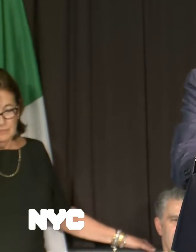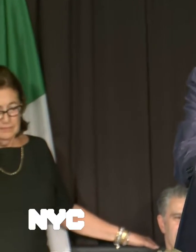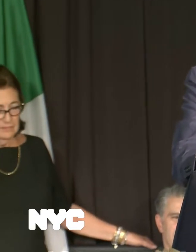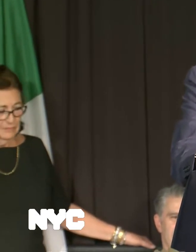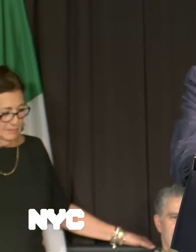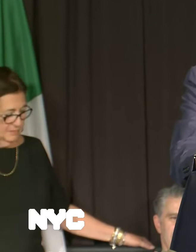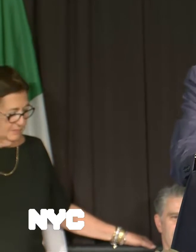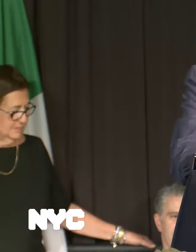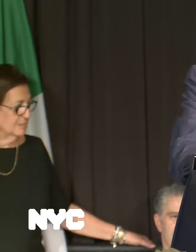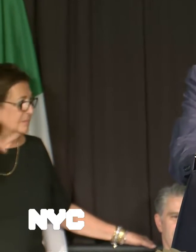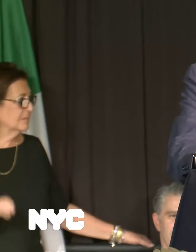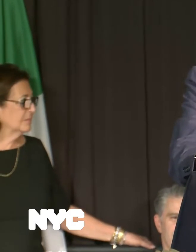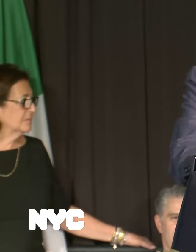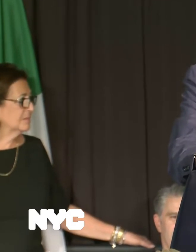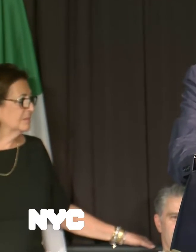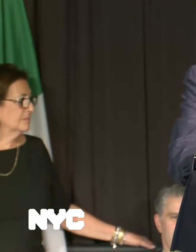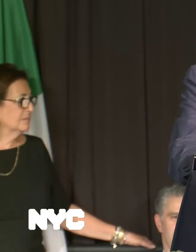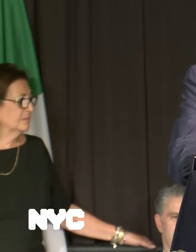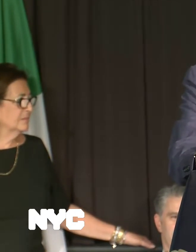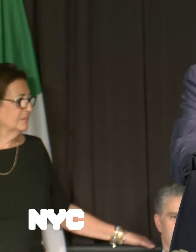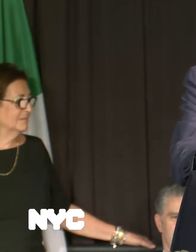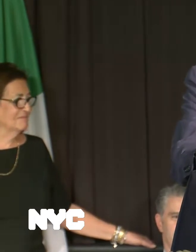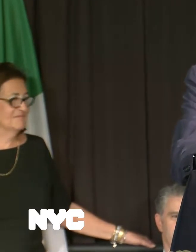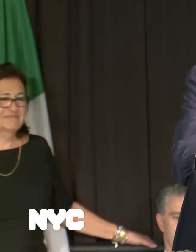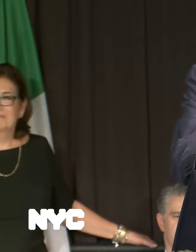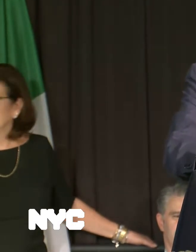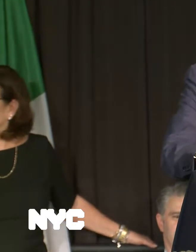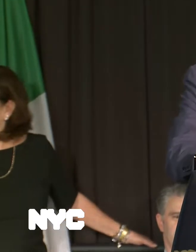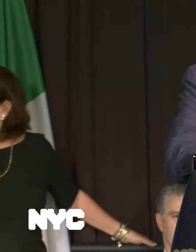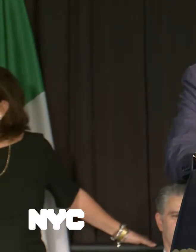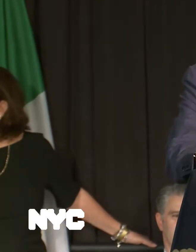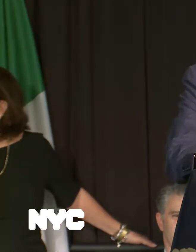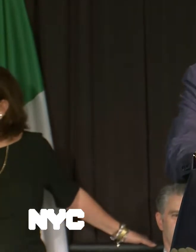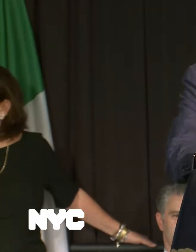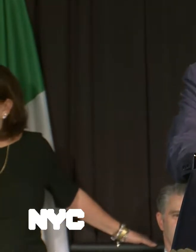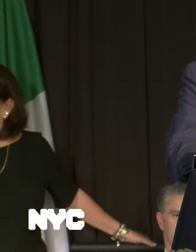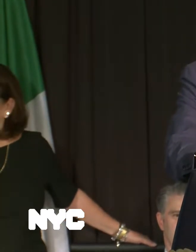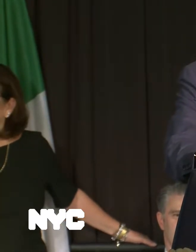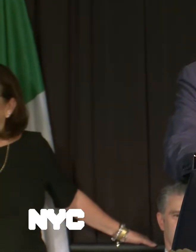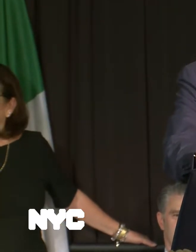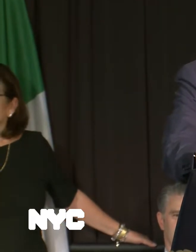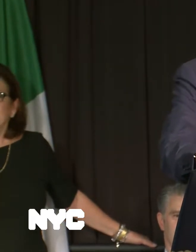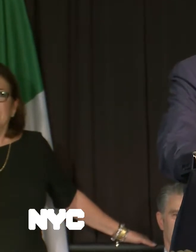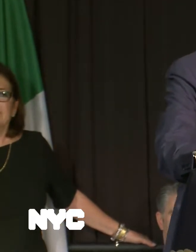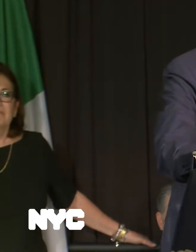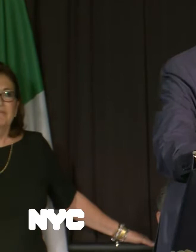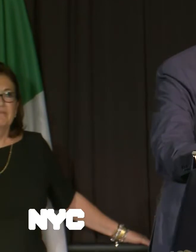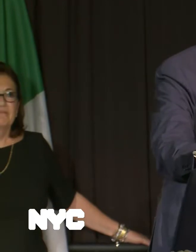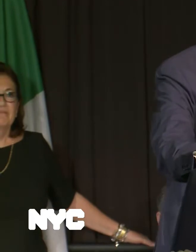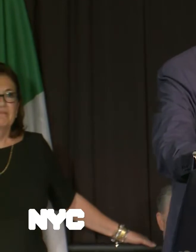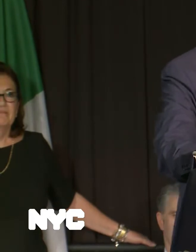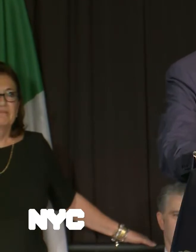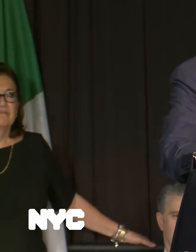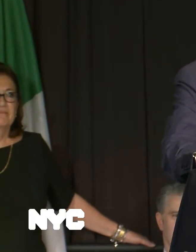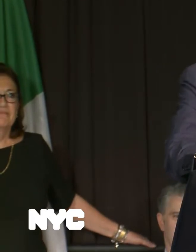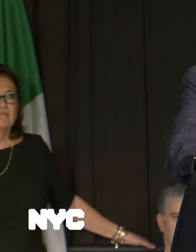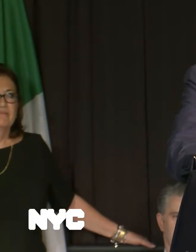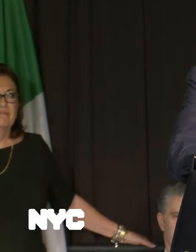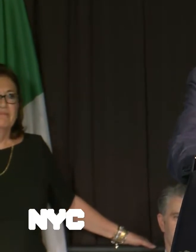friends in our house here tonight as we celebrate this culture we love so much. Now, I want to say about our First